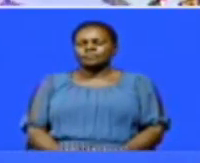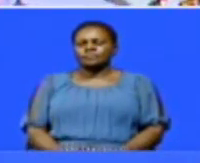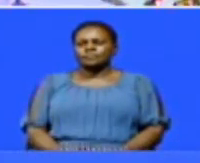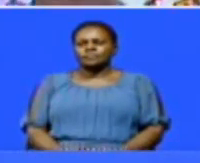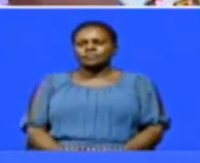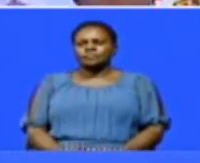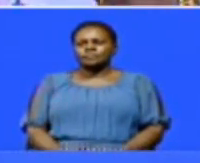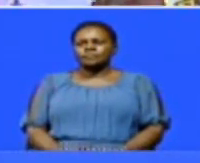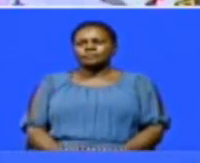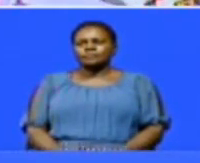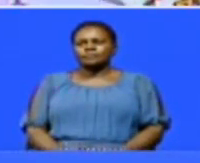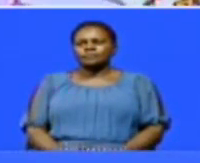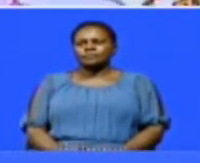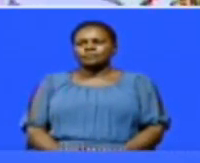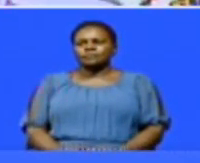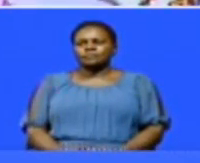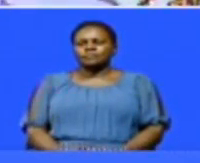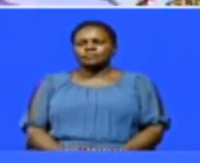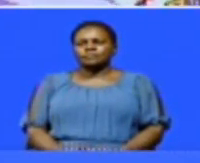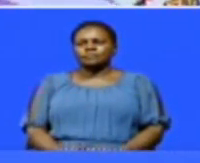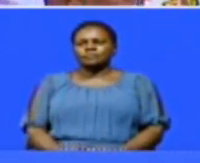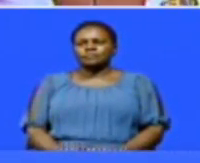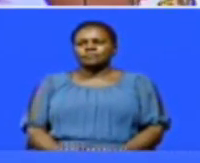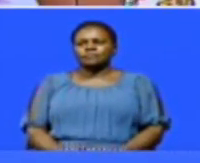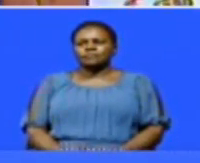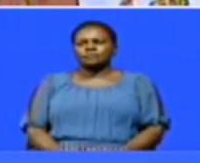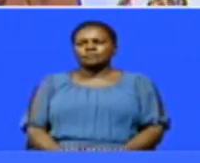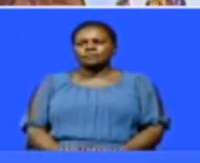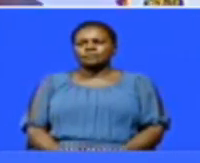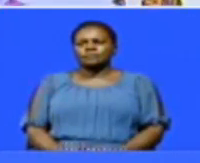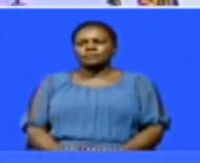to announce to you that the Deputy Governor of Kilifi County,